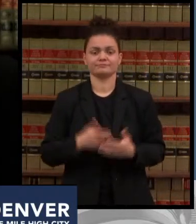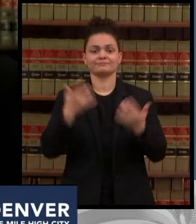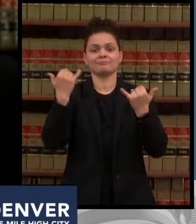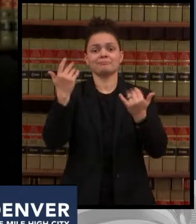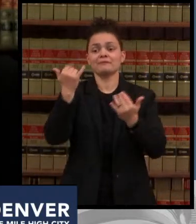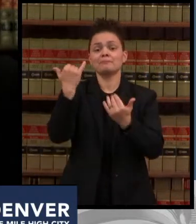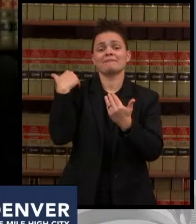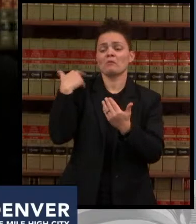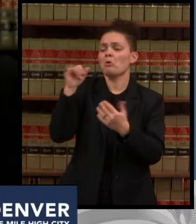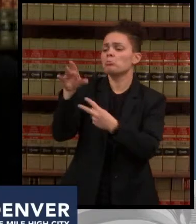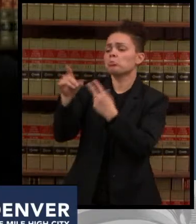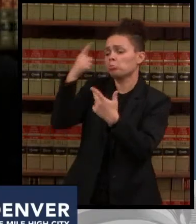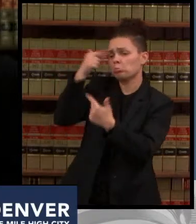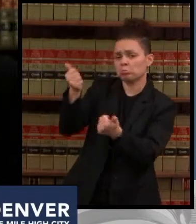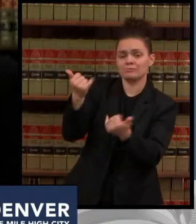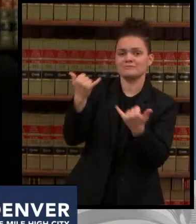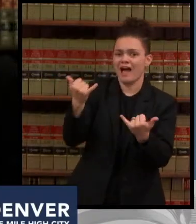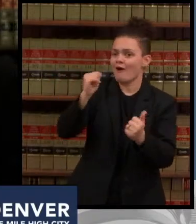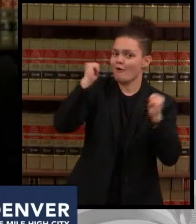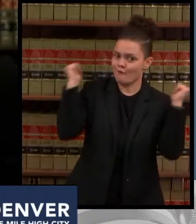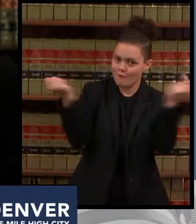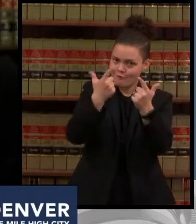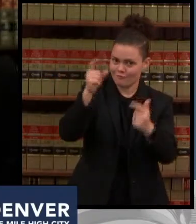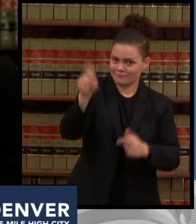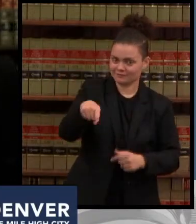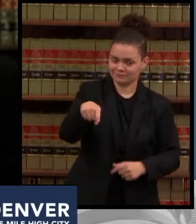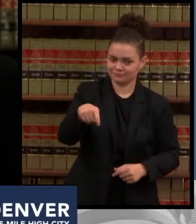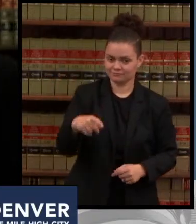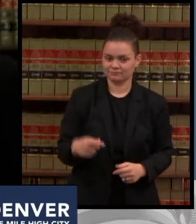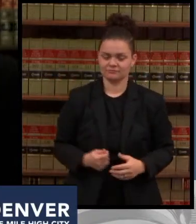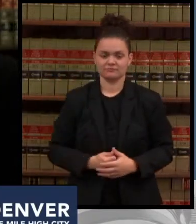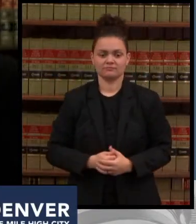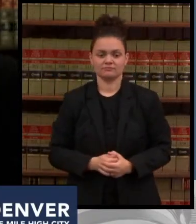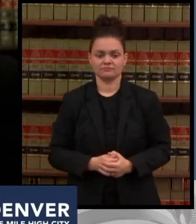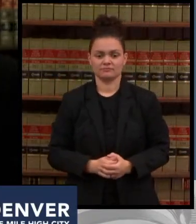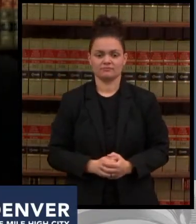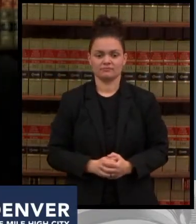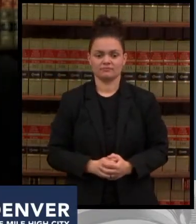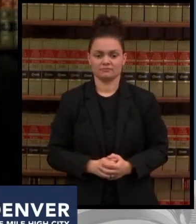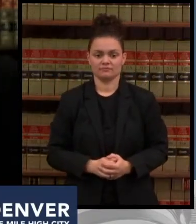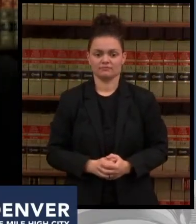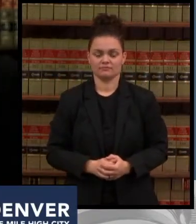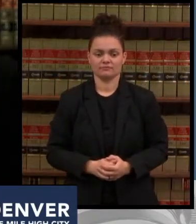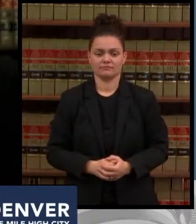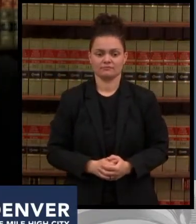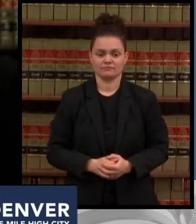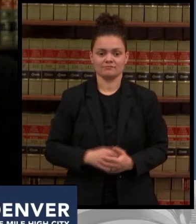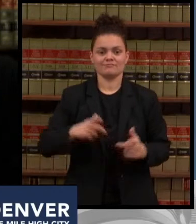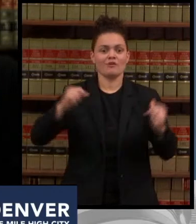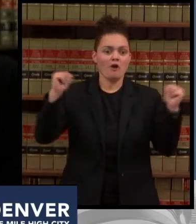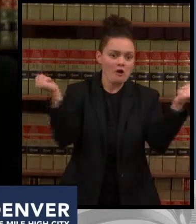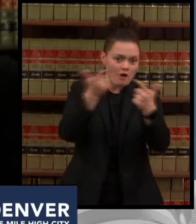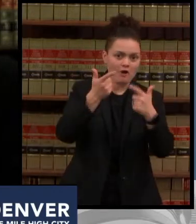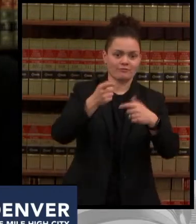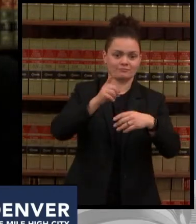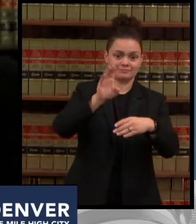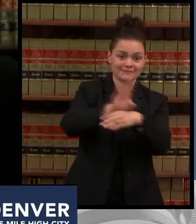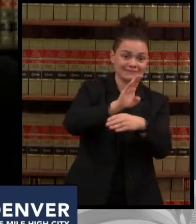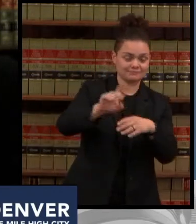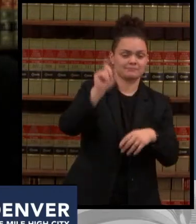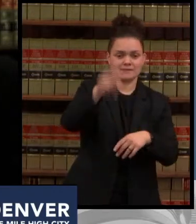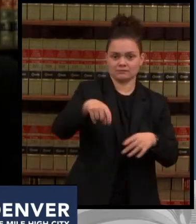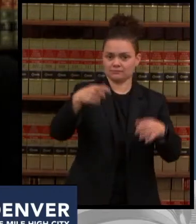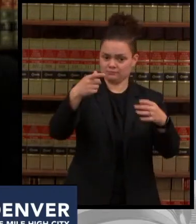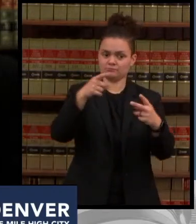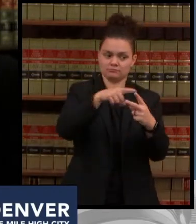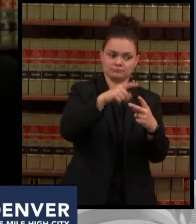need to ensure that everyone in that facility is wearing face coverings, or they will have to check vaccine passports at the door. It's